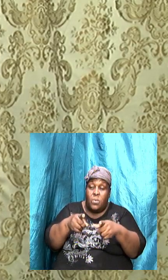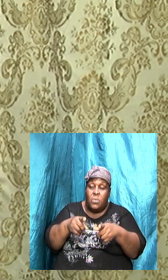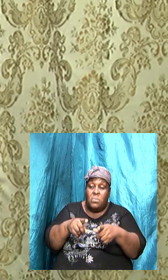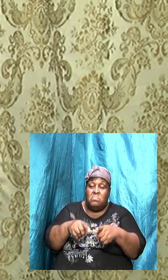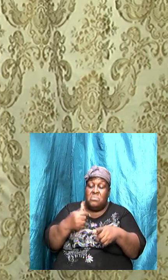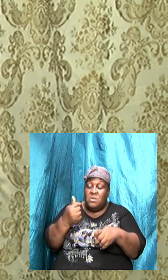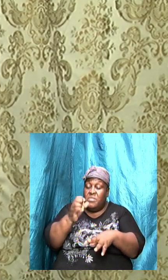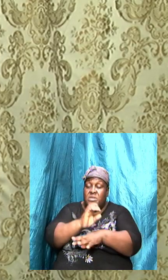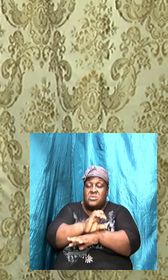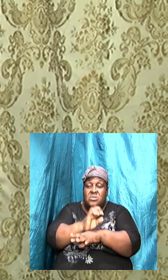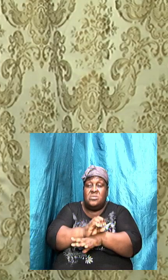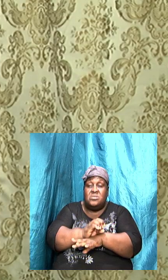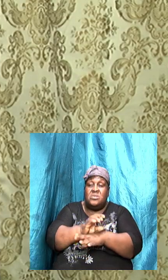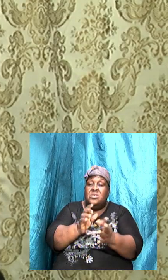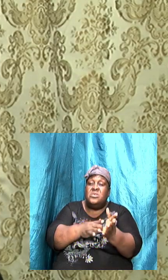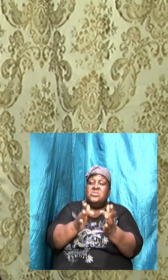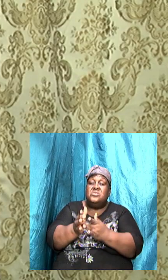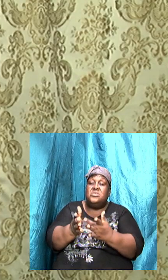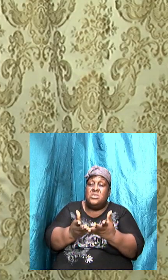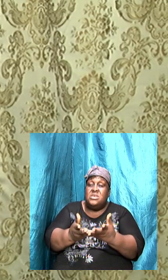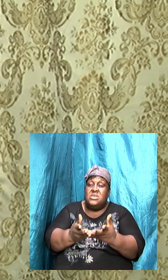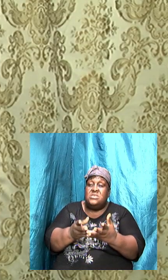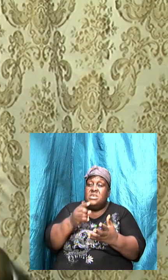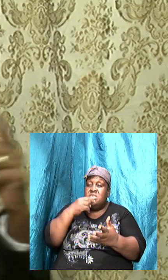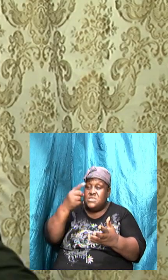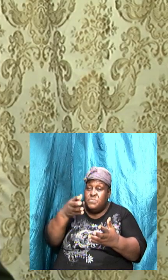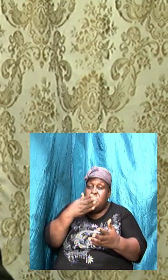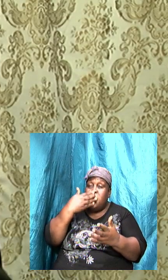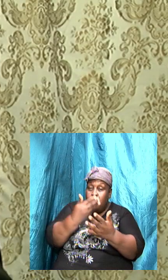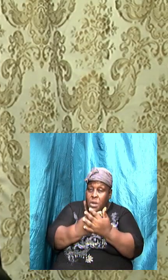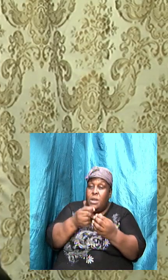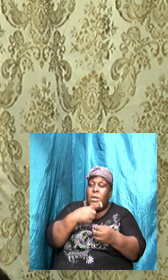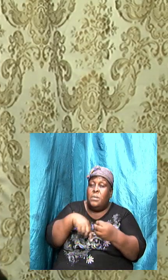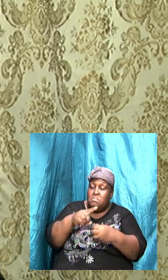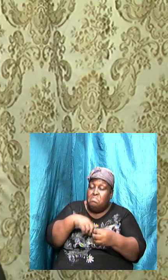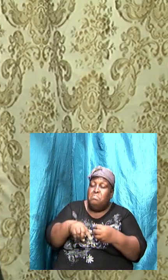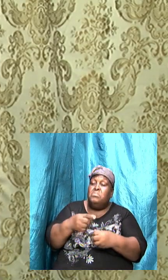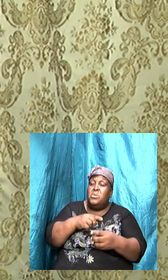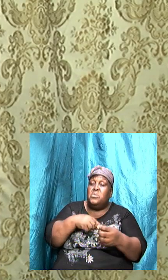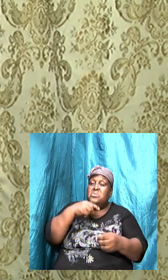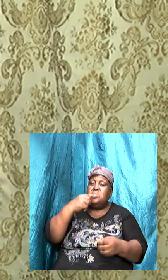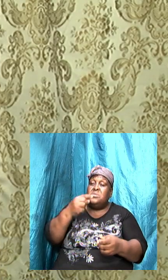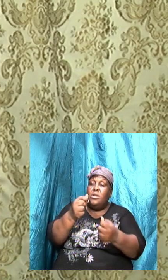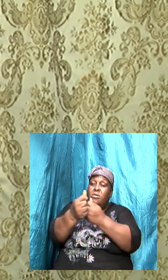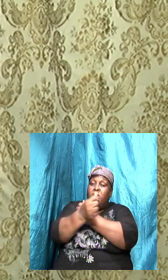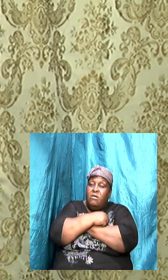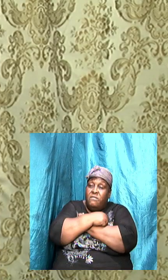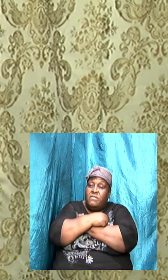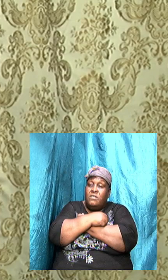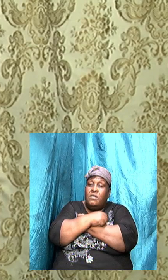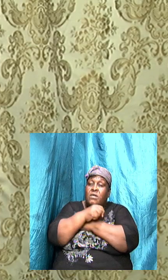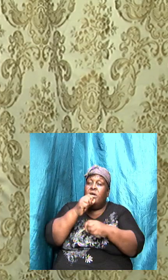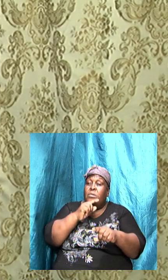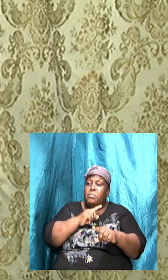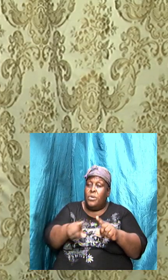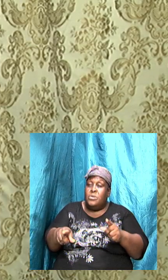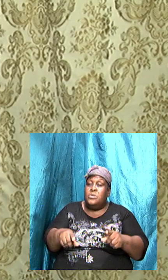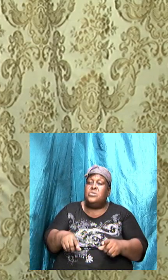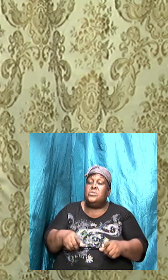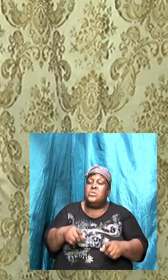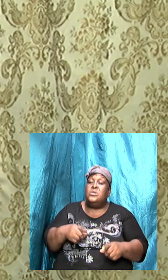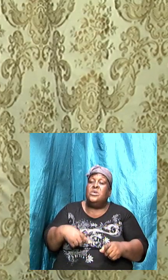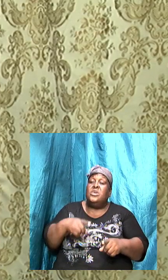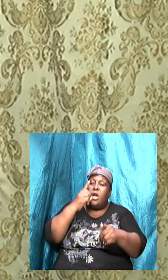love, but they were reprimanded and rebuked for something else. The key, brothers and sisters, is that